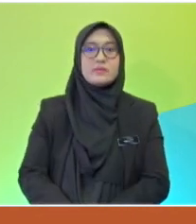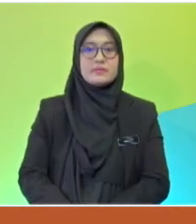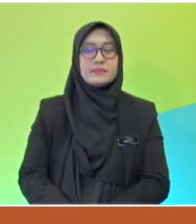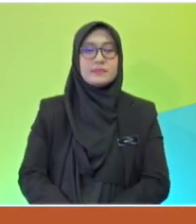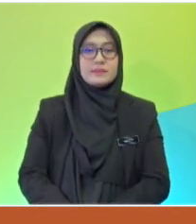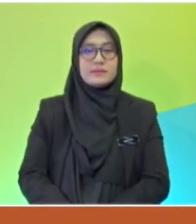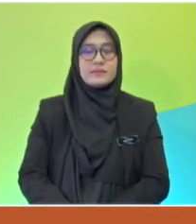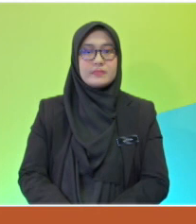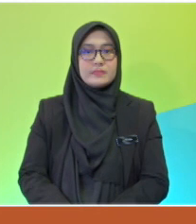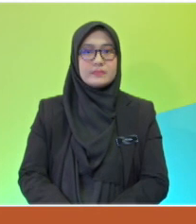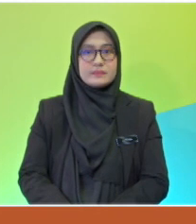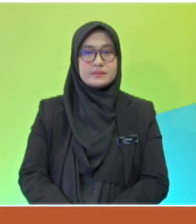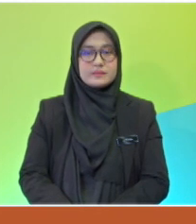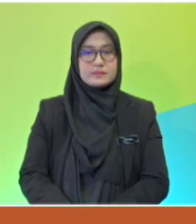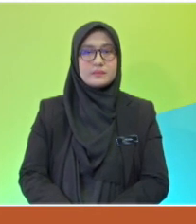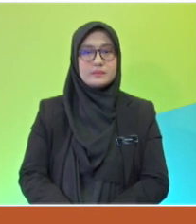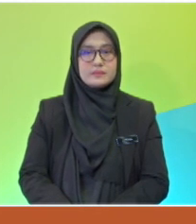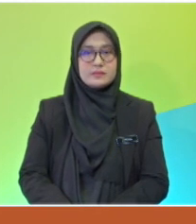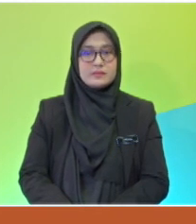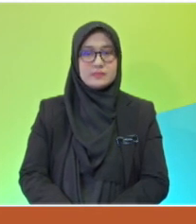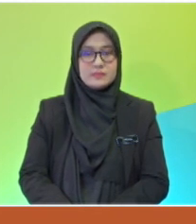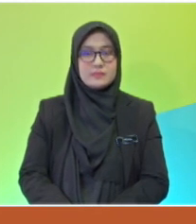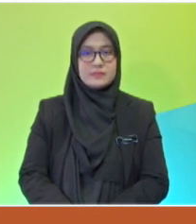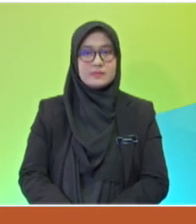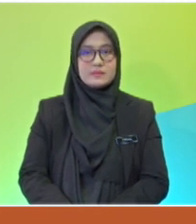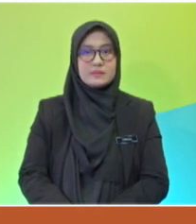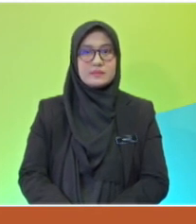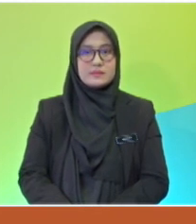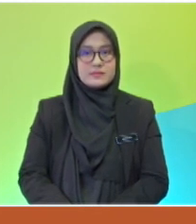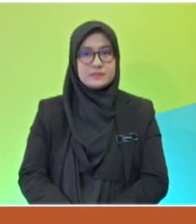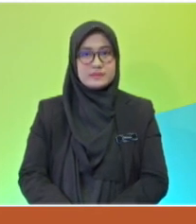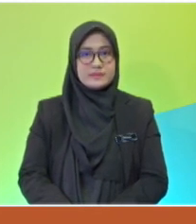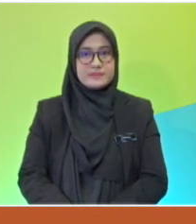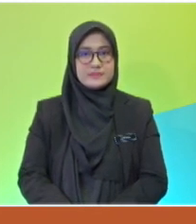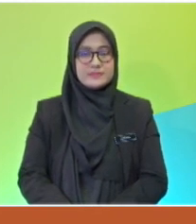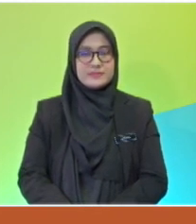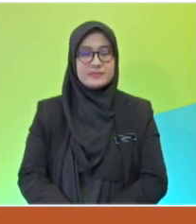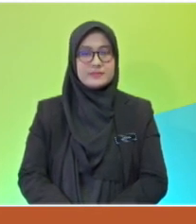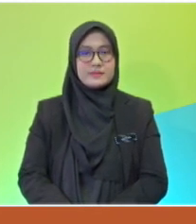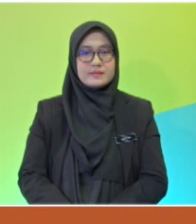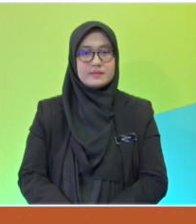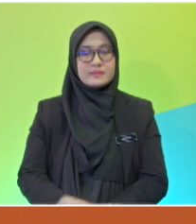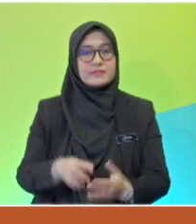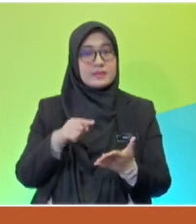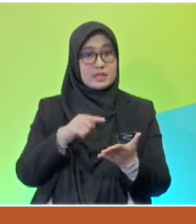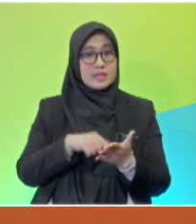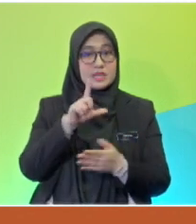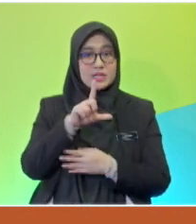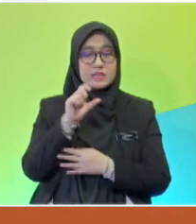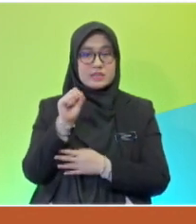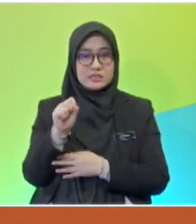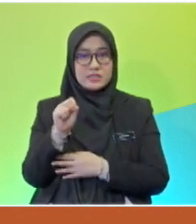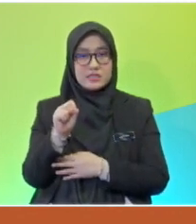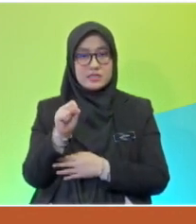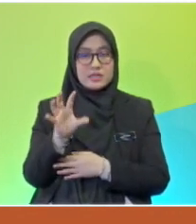in extended text on a wide range of familiar topics. Okay? And these learning standards, I've taken this out from